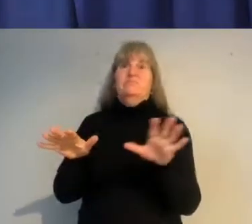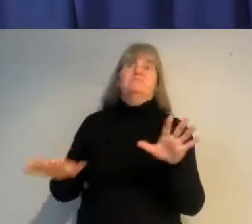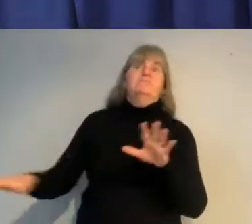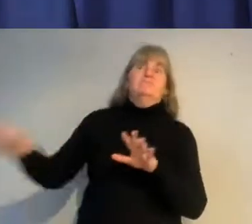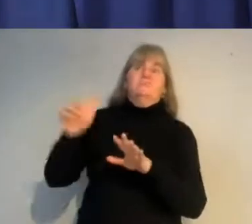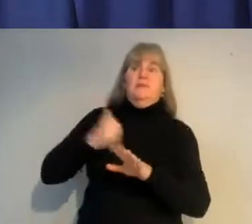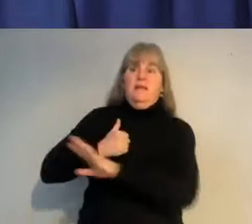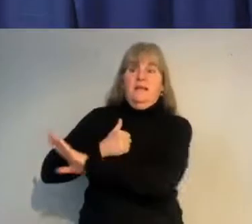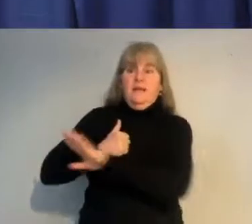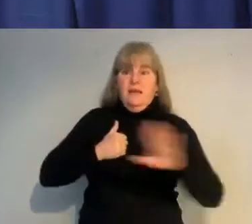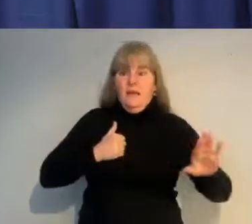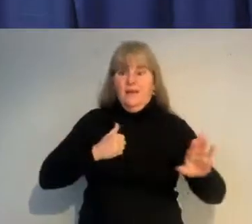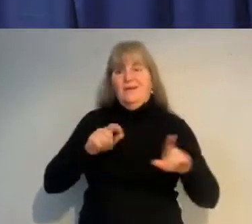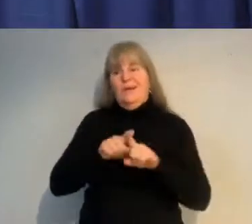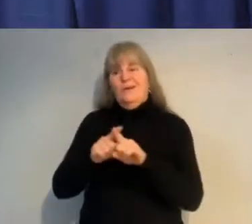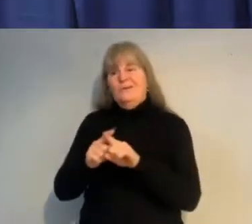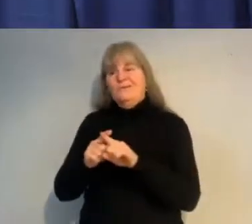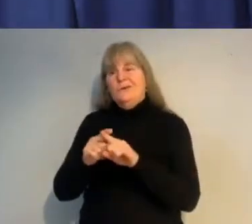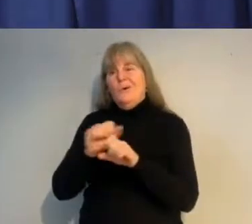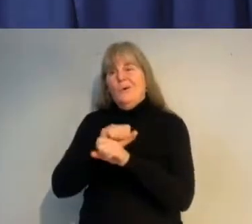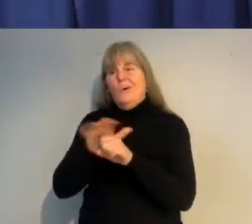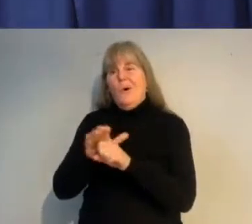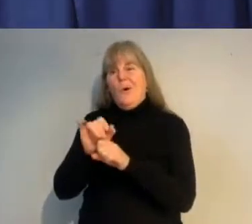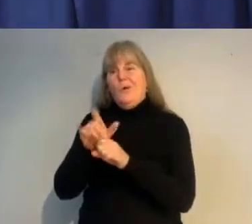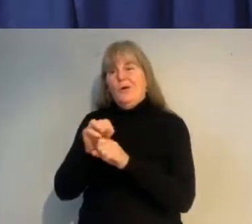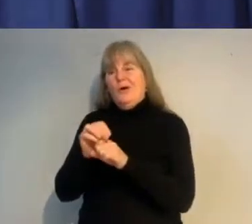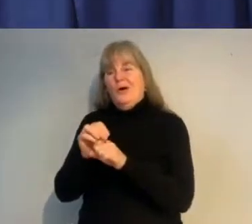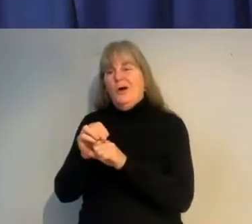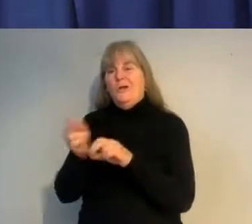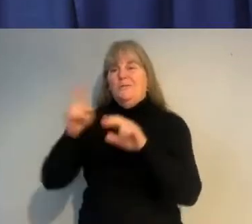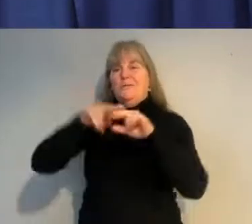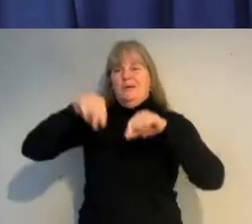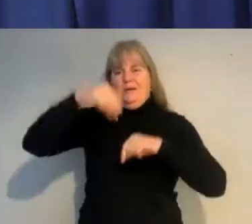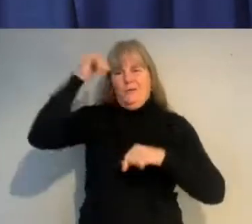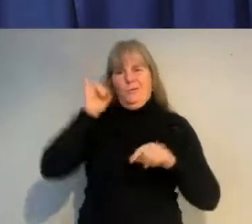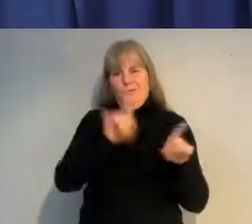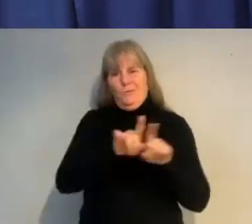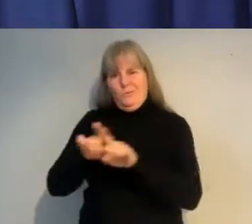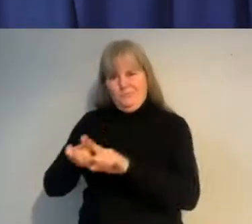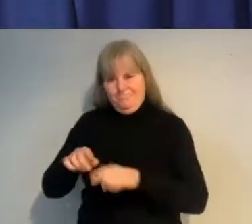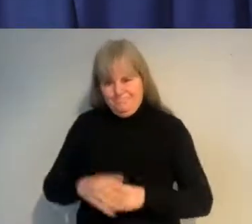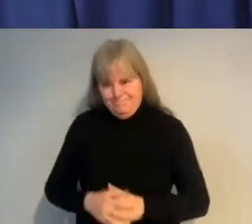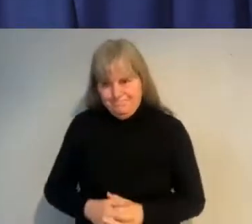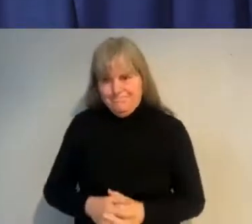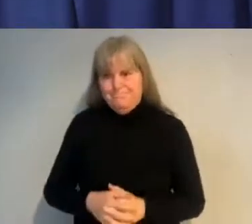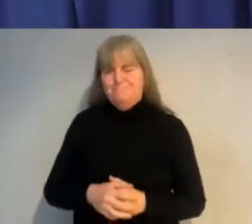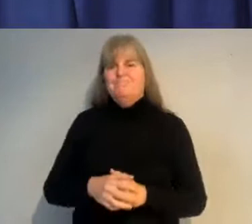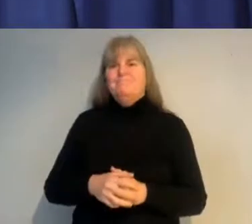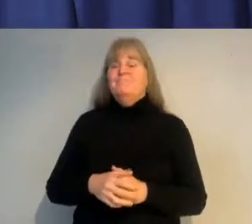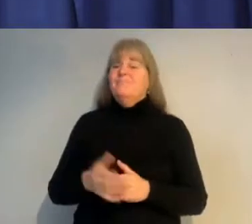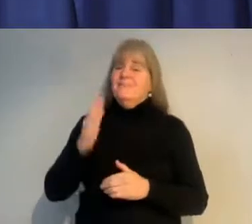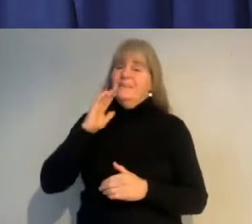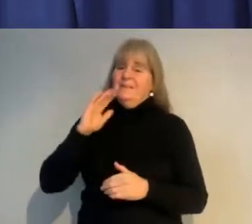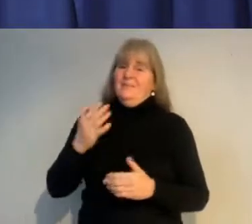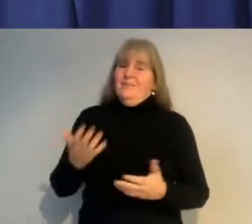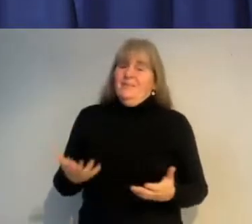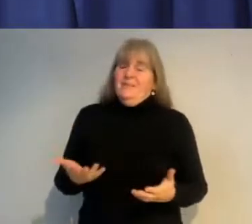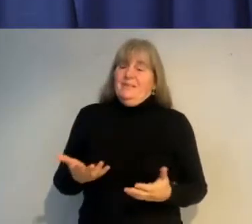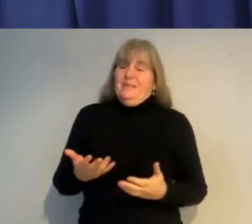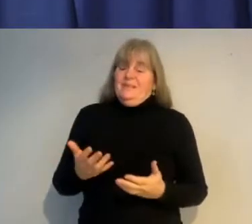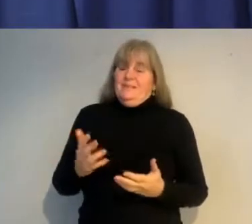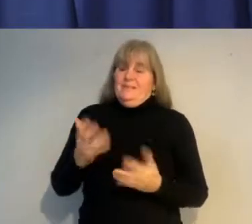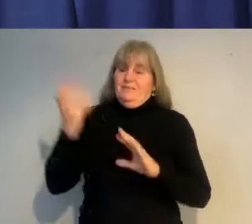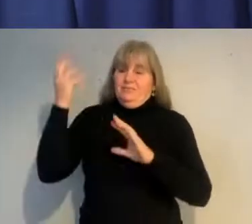now seeing an increased spread here in the territory. I know this disrupted an awful lot of